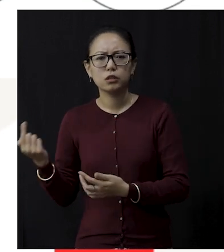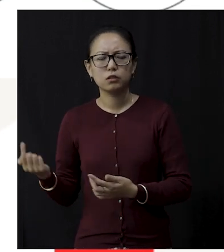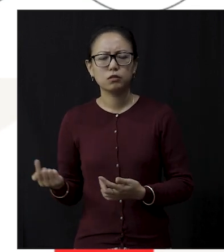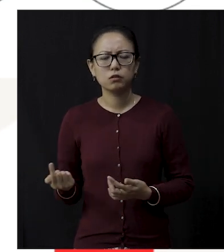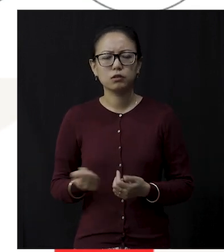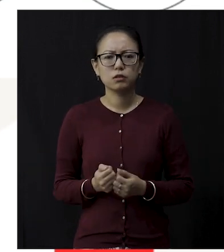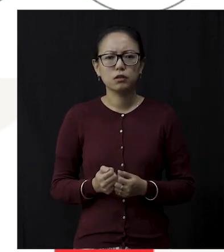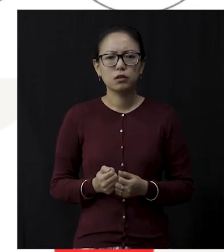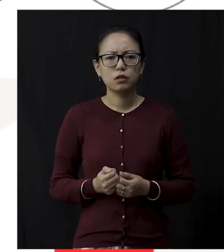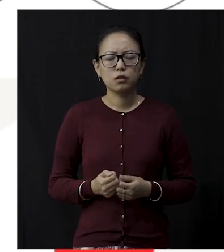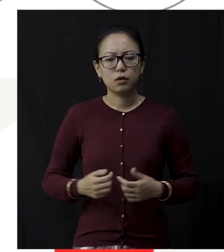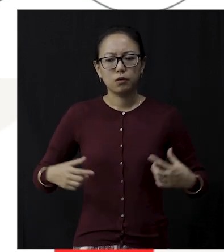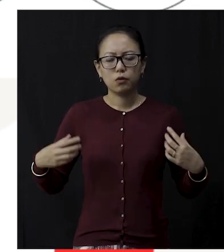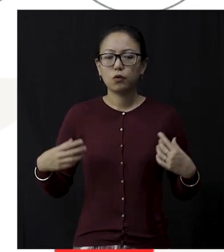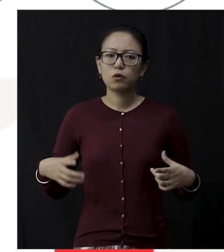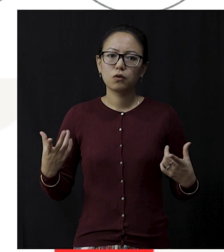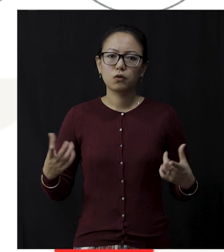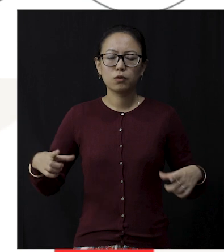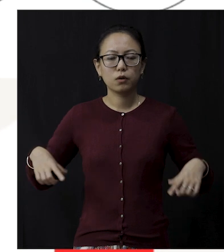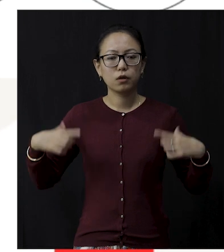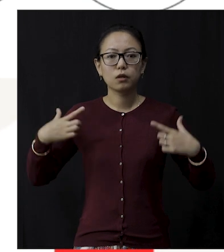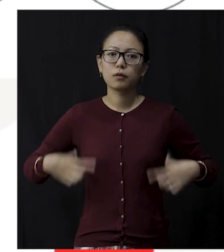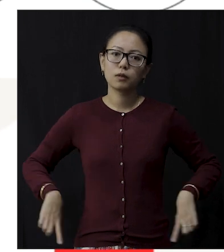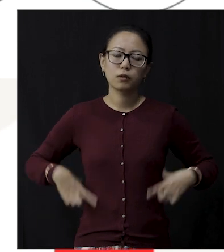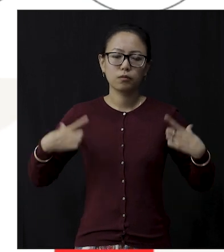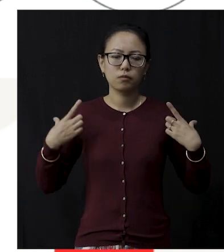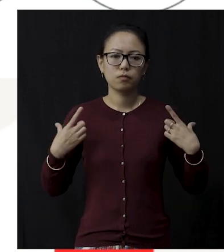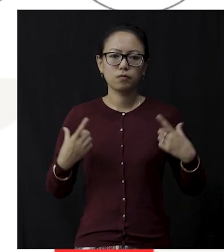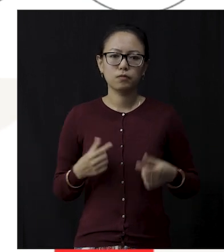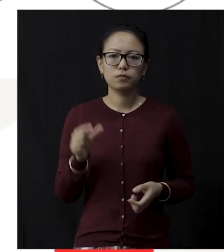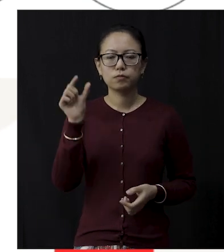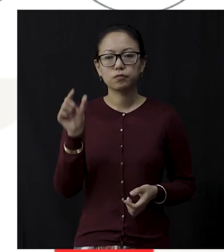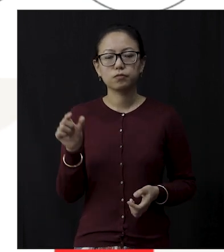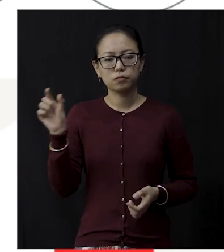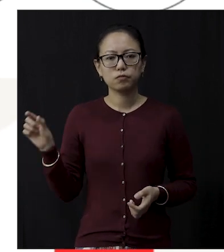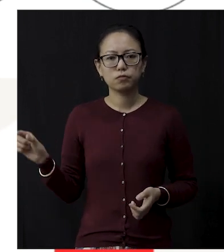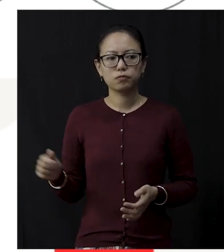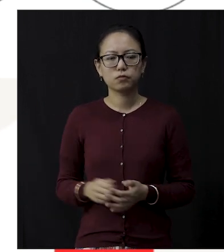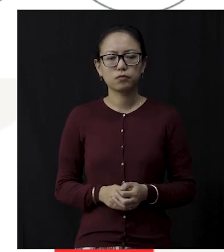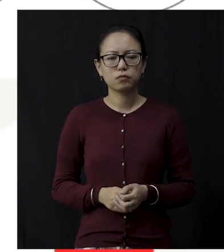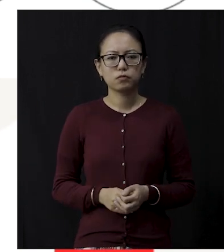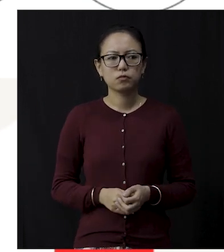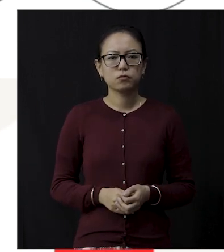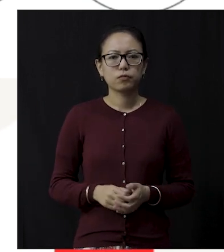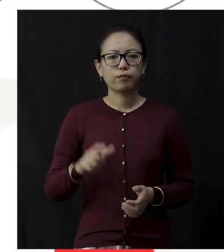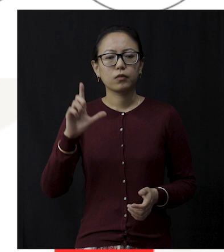are living, they eat, okay? Living things they eat, they can move around, okay? And they